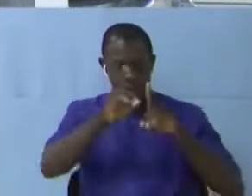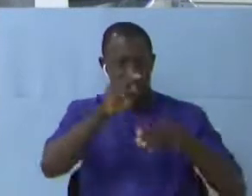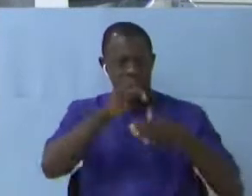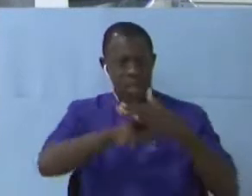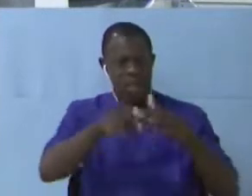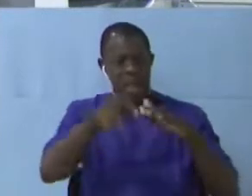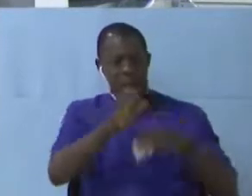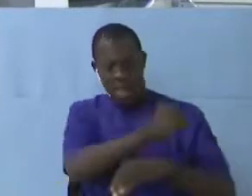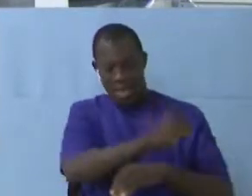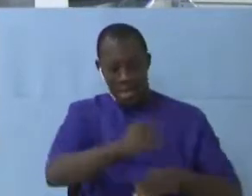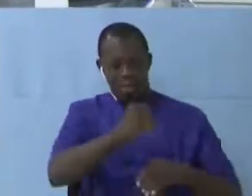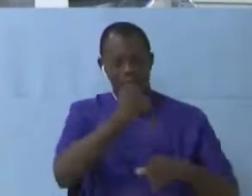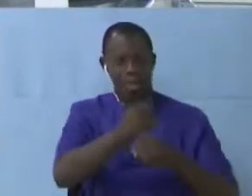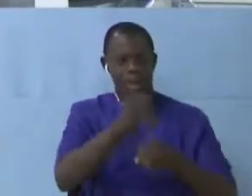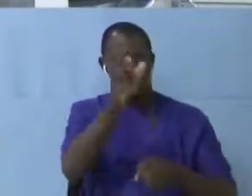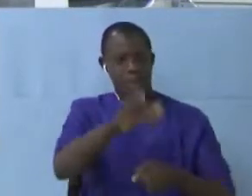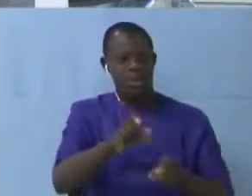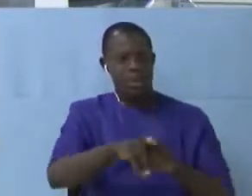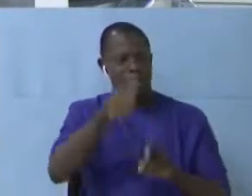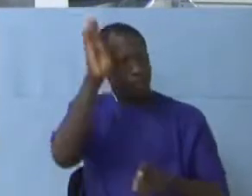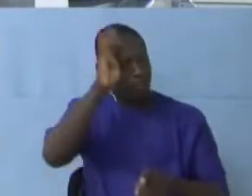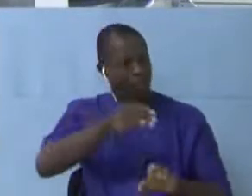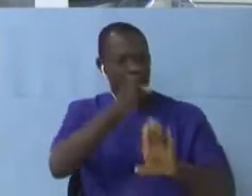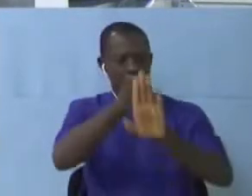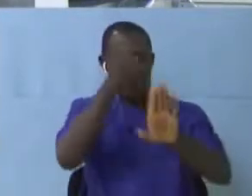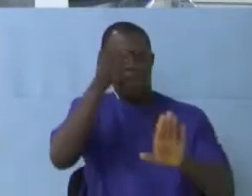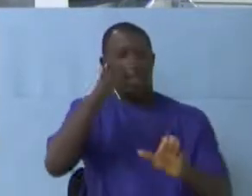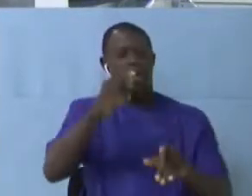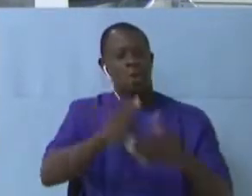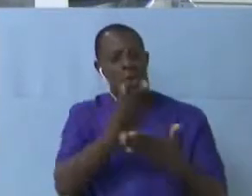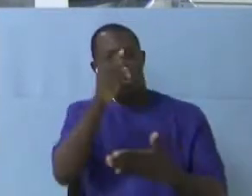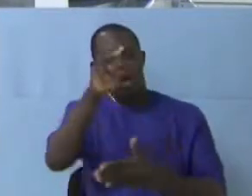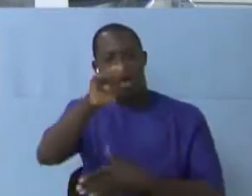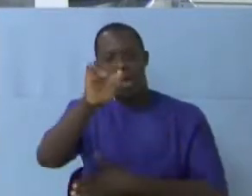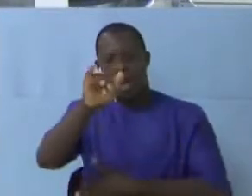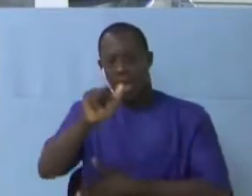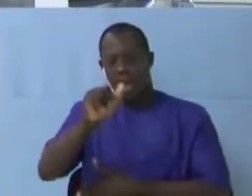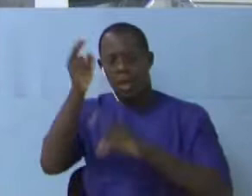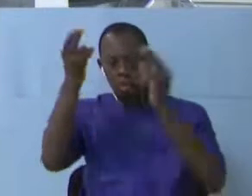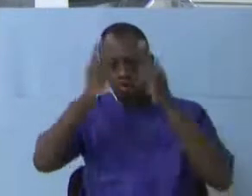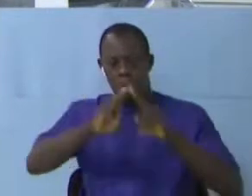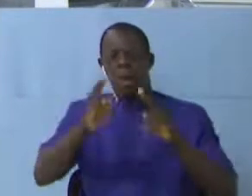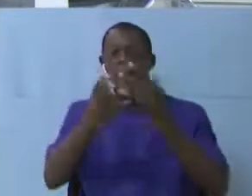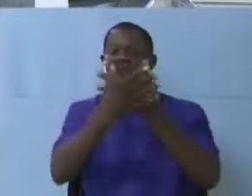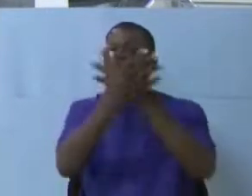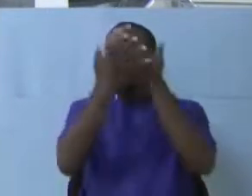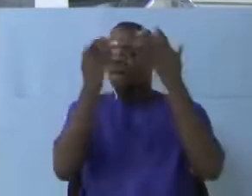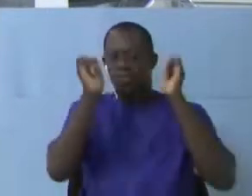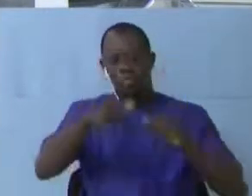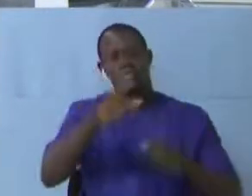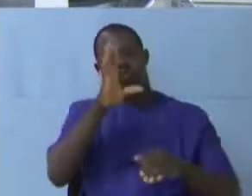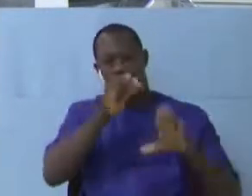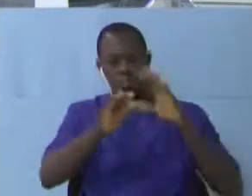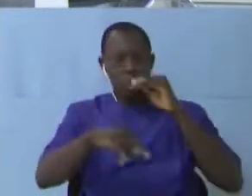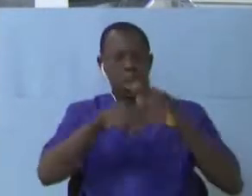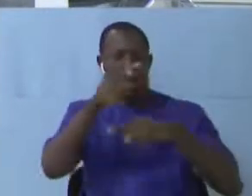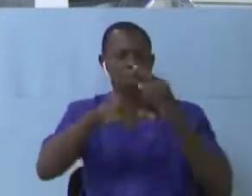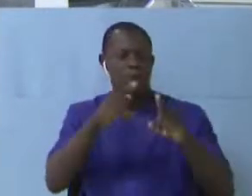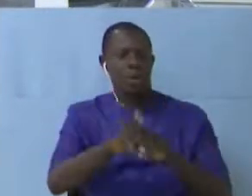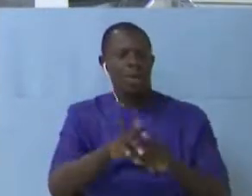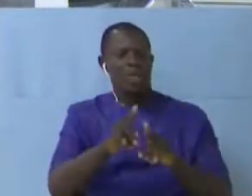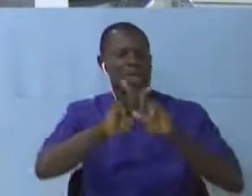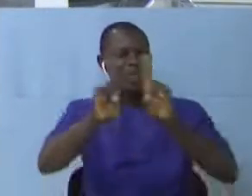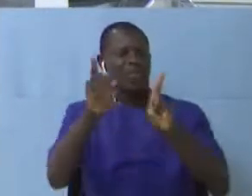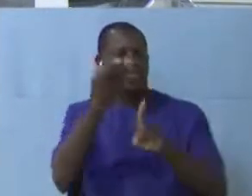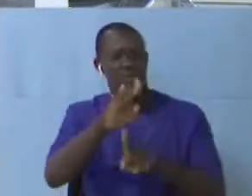wàlli càngaay kaaraange ak luwaay NIA bi ak mun naa lu bëree bëri. I can't, other than the new laws, I can't remember